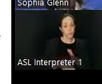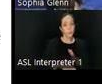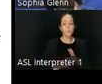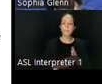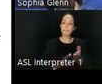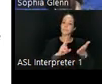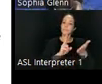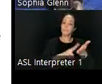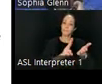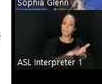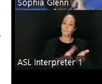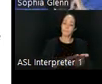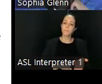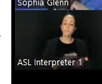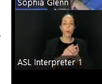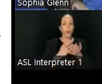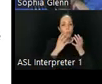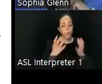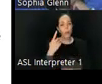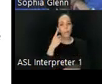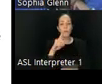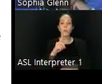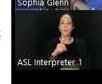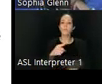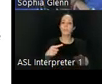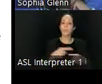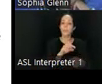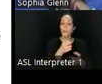documents for my work and things, and